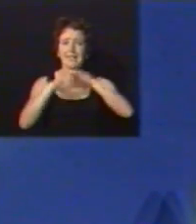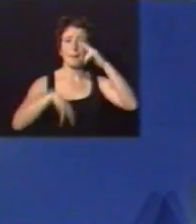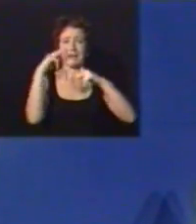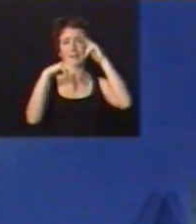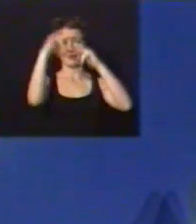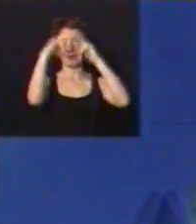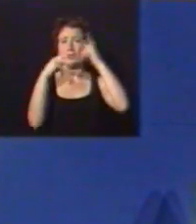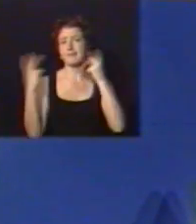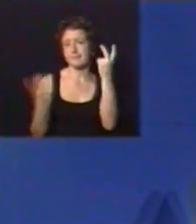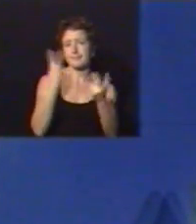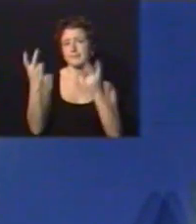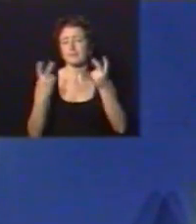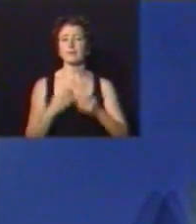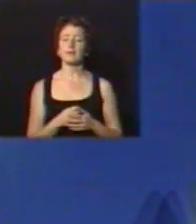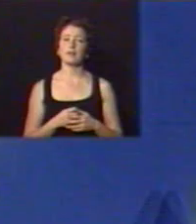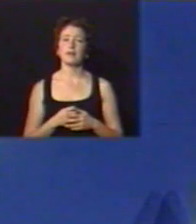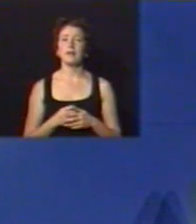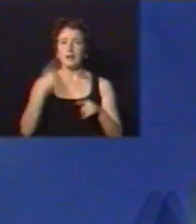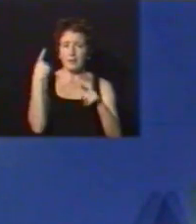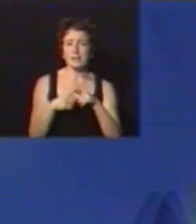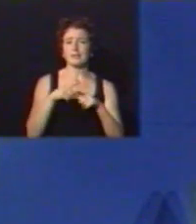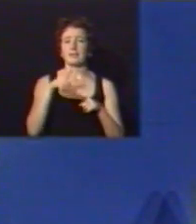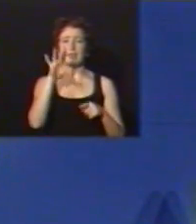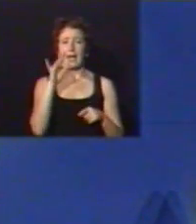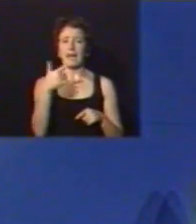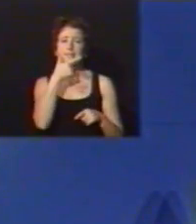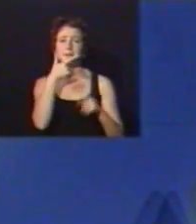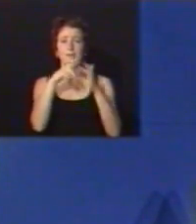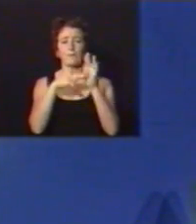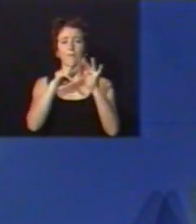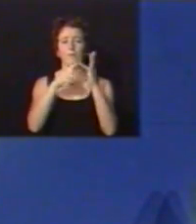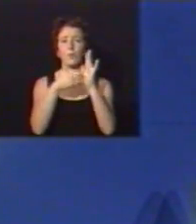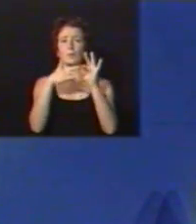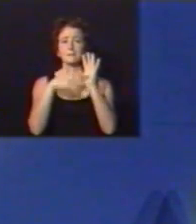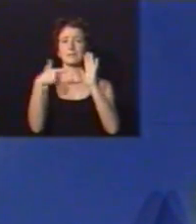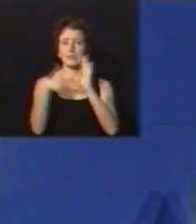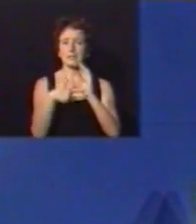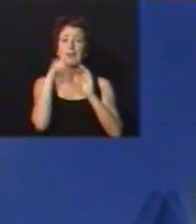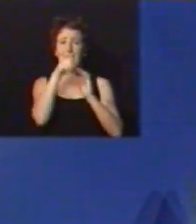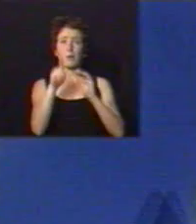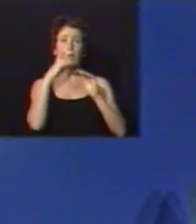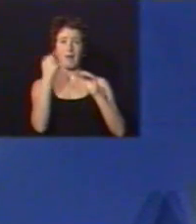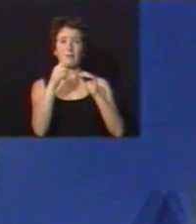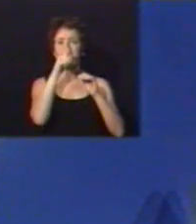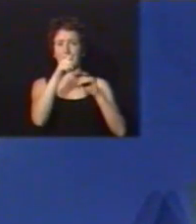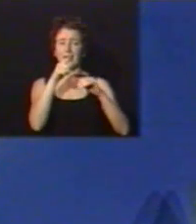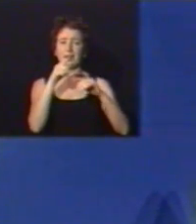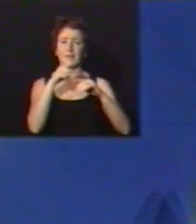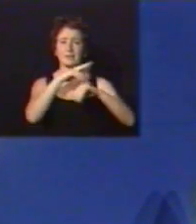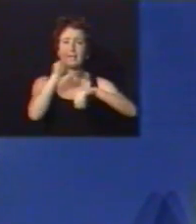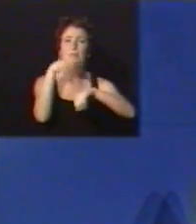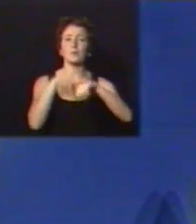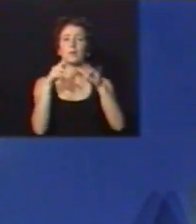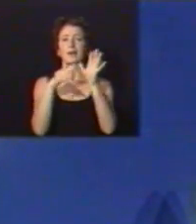At the same time, the Law Enforcement Gay and Lesbian International was holding its annual world seminar in Los Angeles,